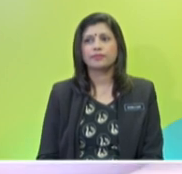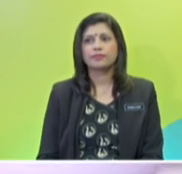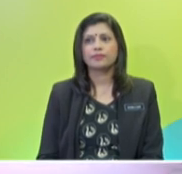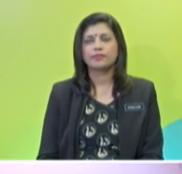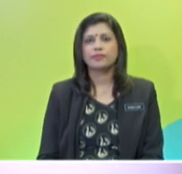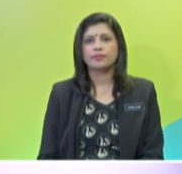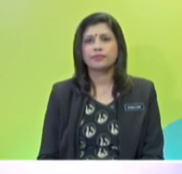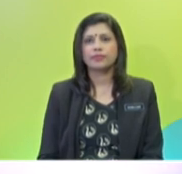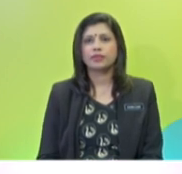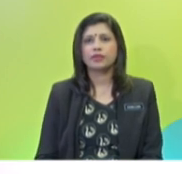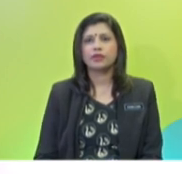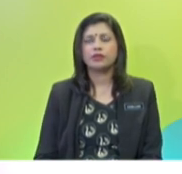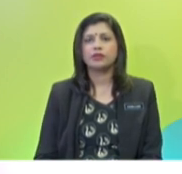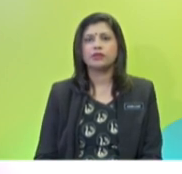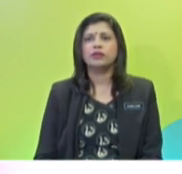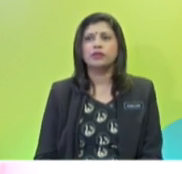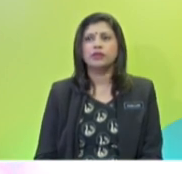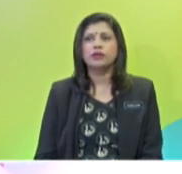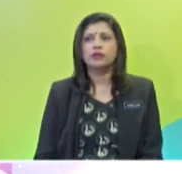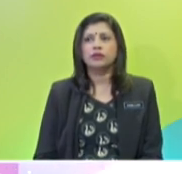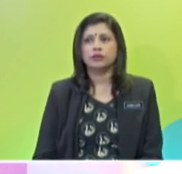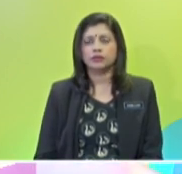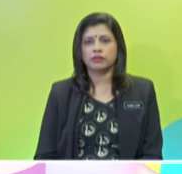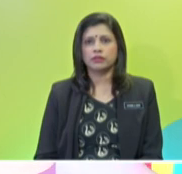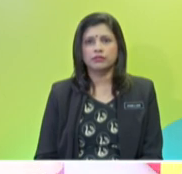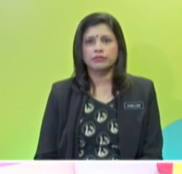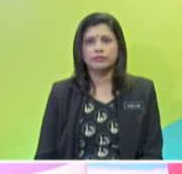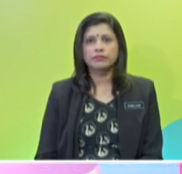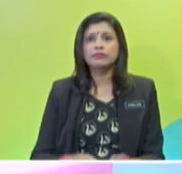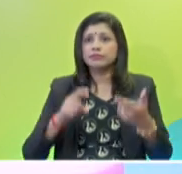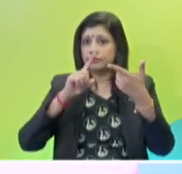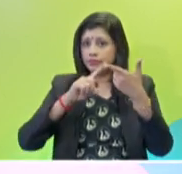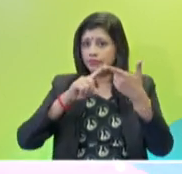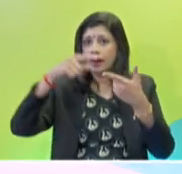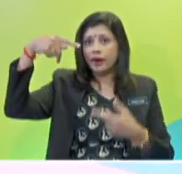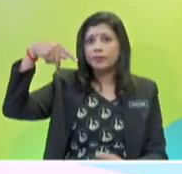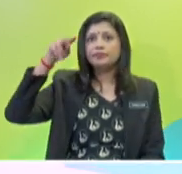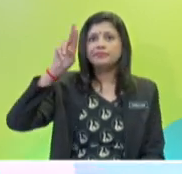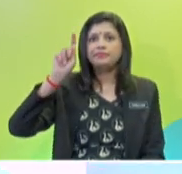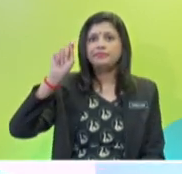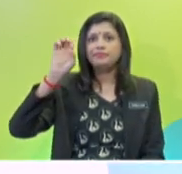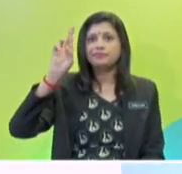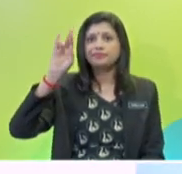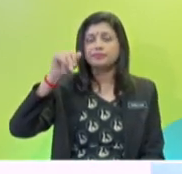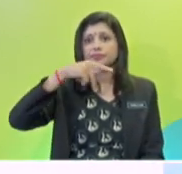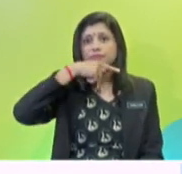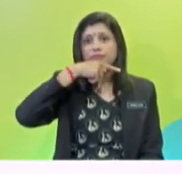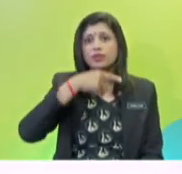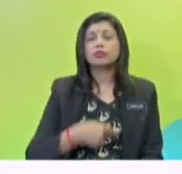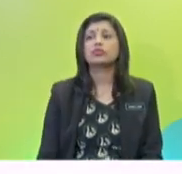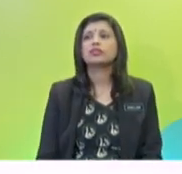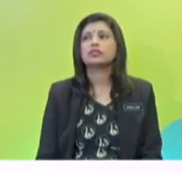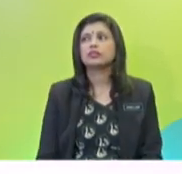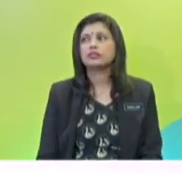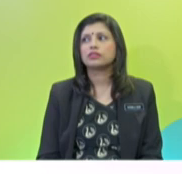Hi. Okay, let's introduce our second pupil, Putri Kalisha Umaira. She studies at SK